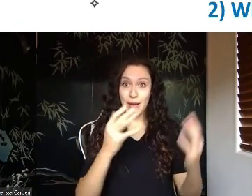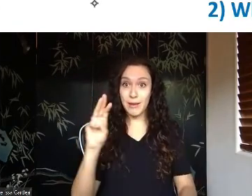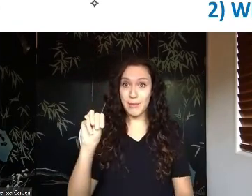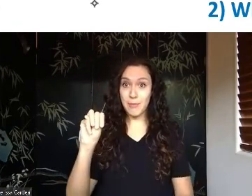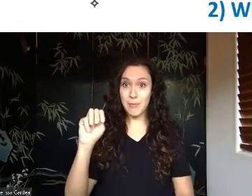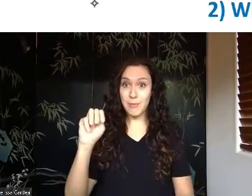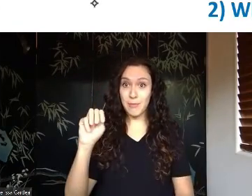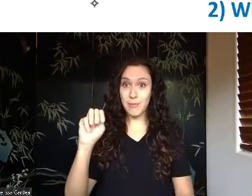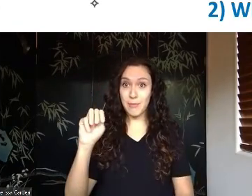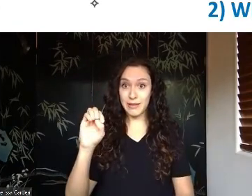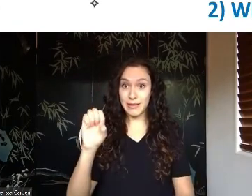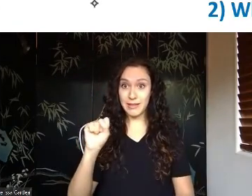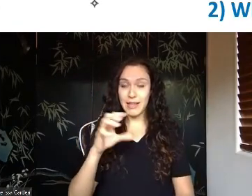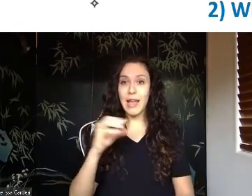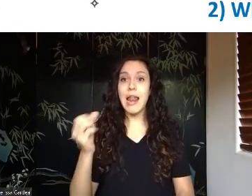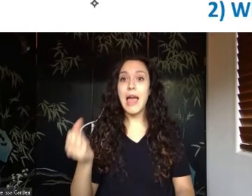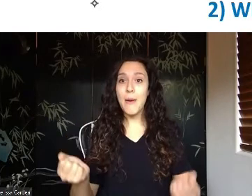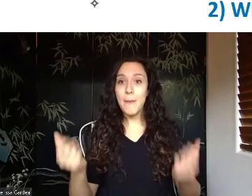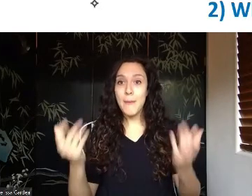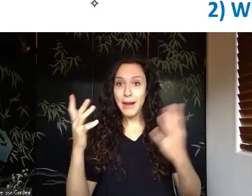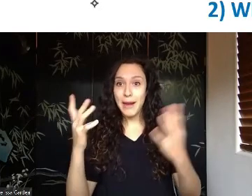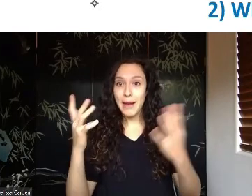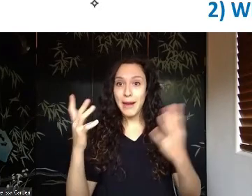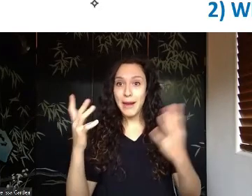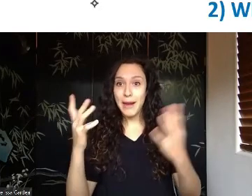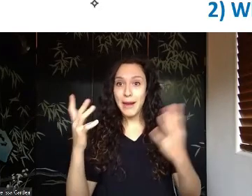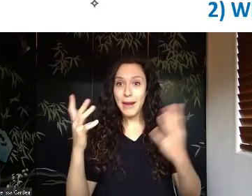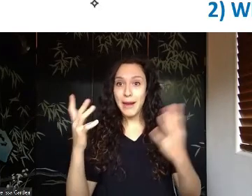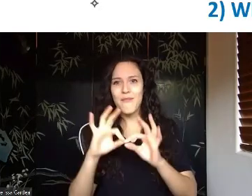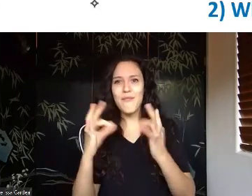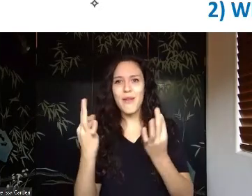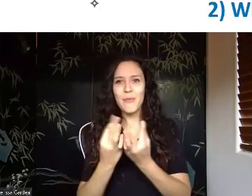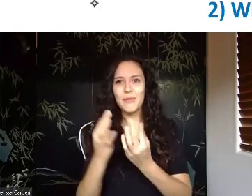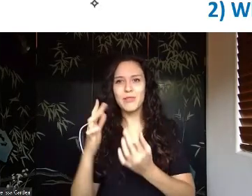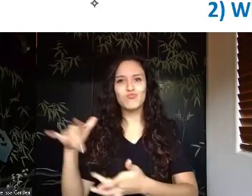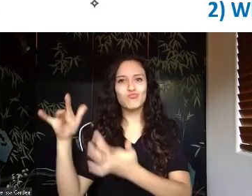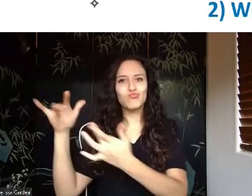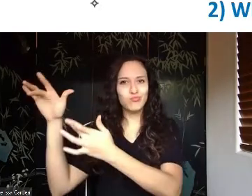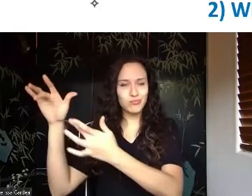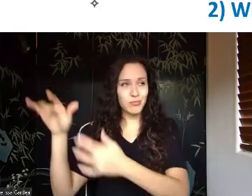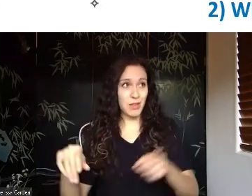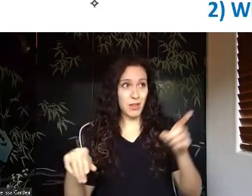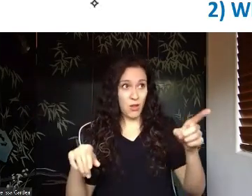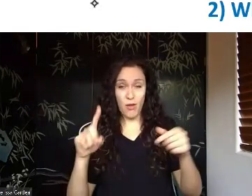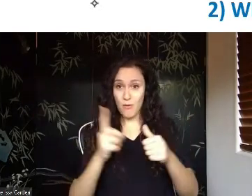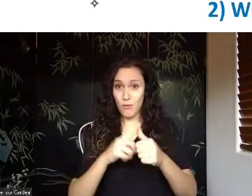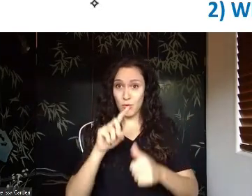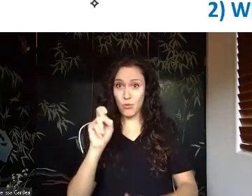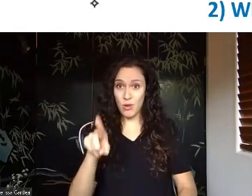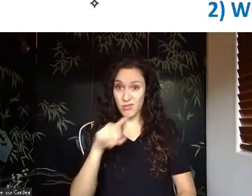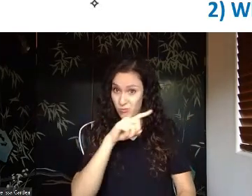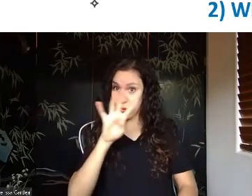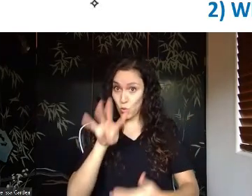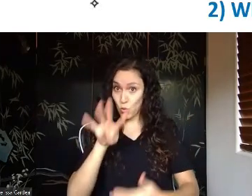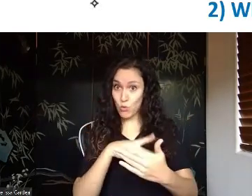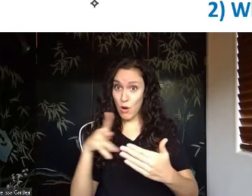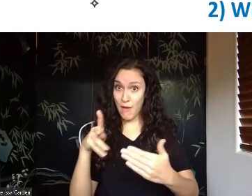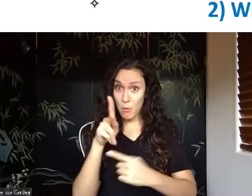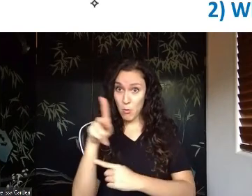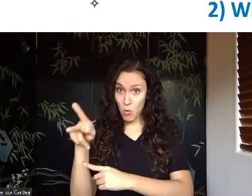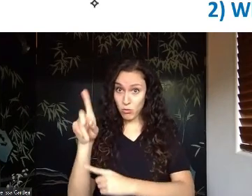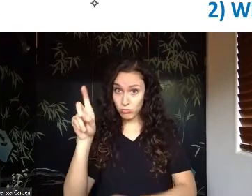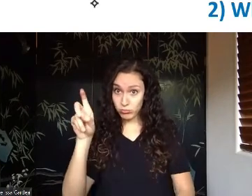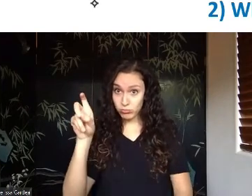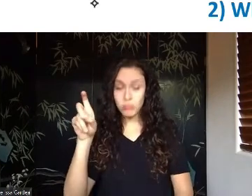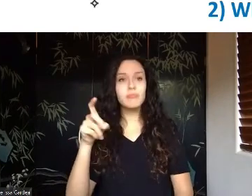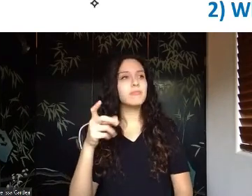of miles and the number of hours from a family road trip. Question 1, is this graph proportional?